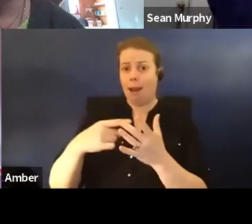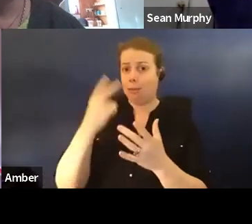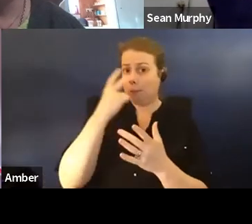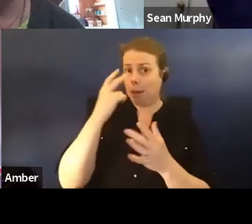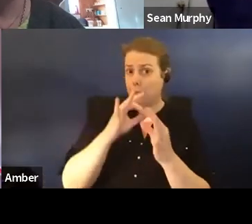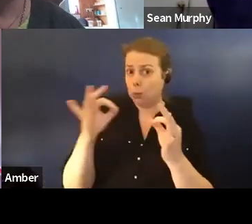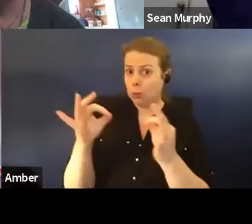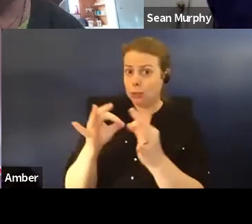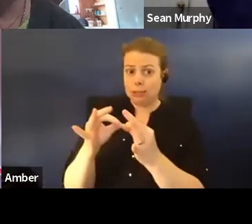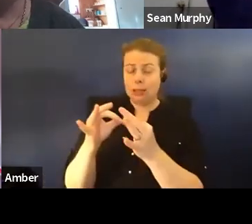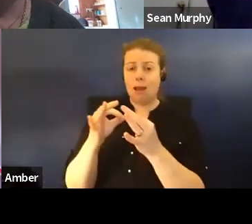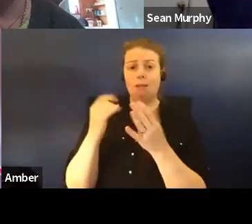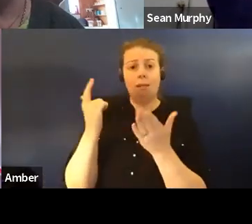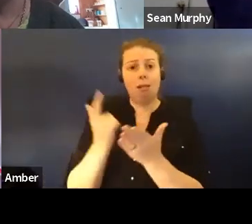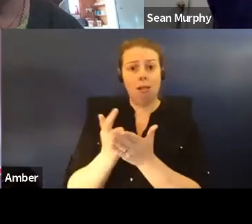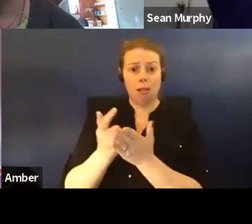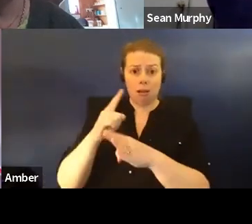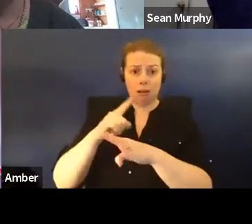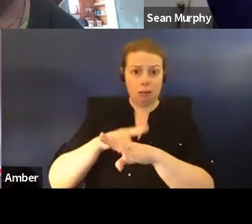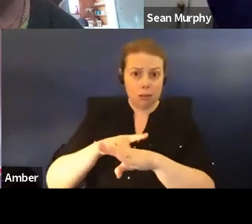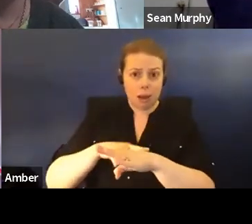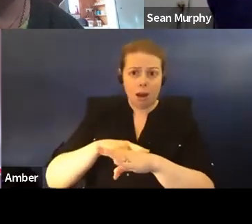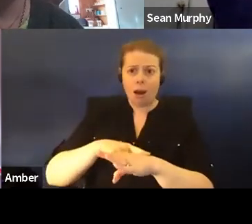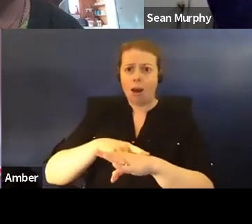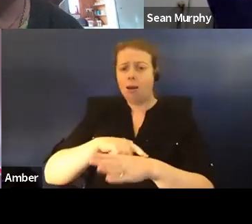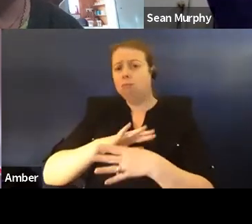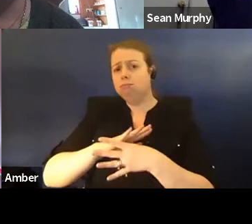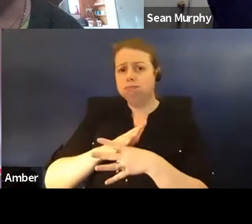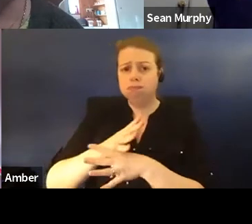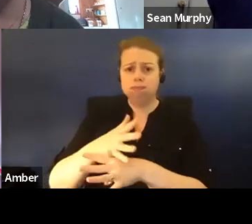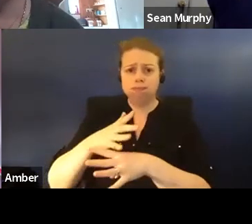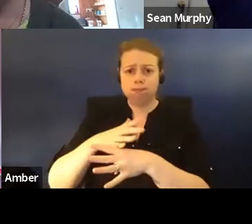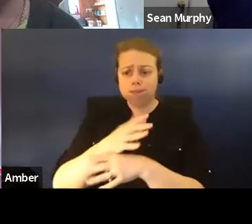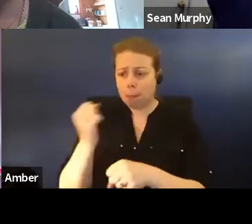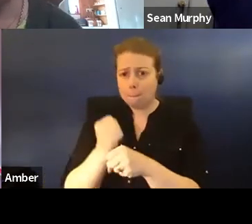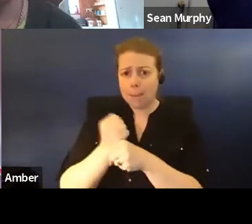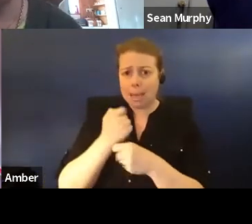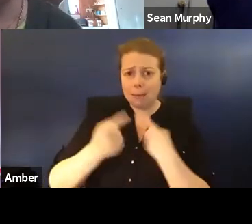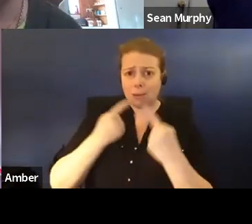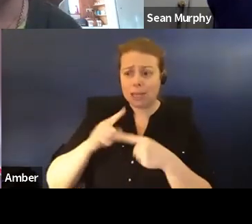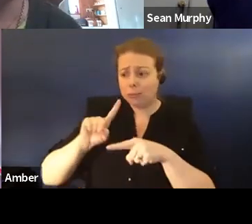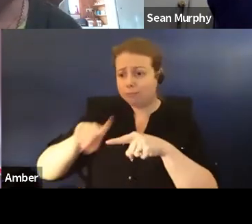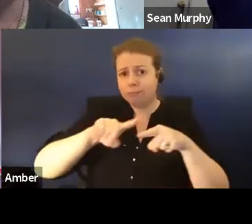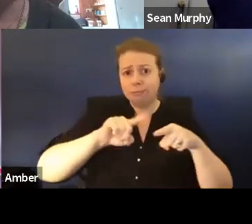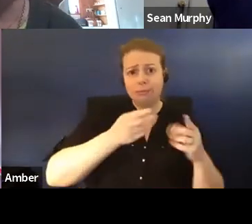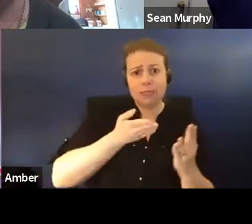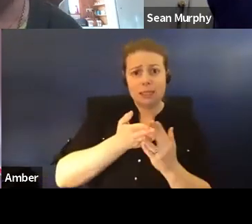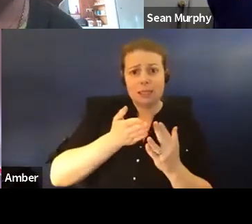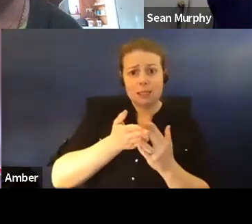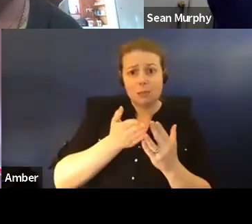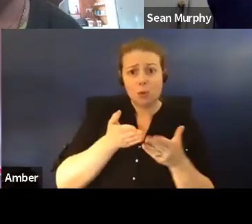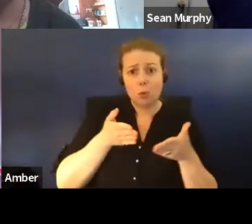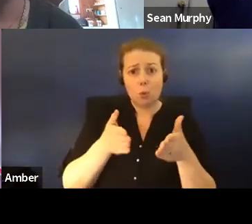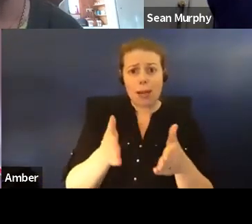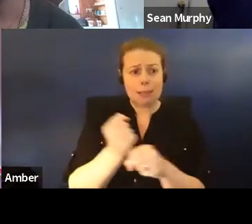spend inordinate amounts of time and energy on producing information in a whole range of accessible formats to make sure that nobody